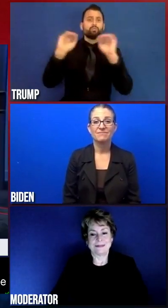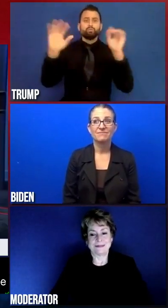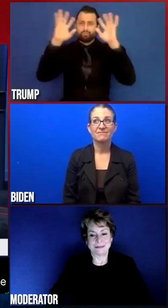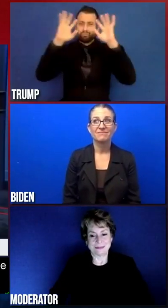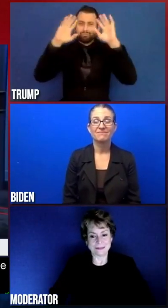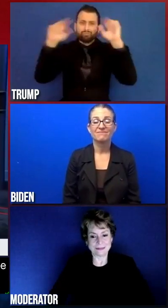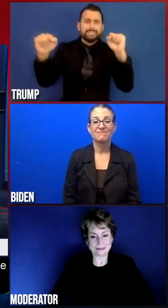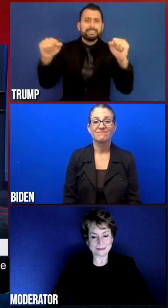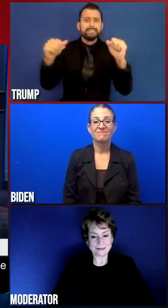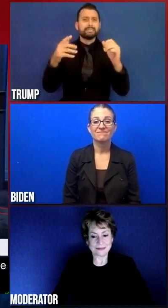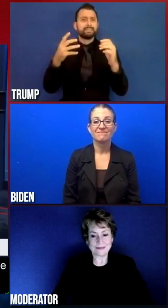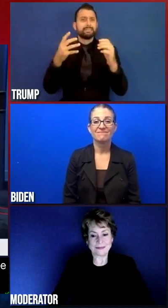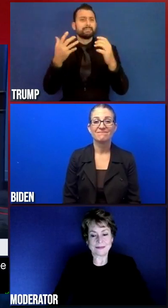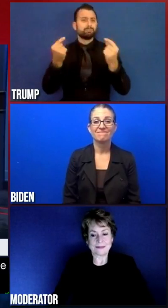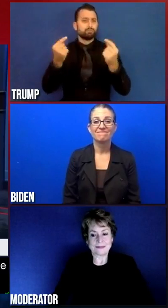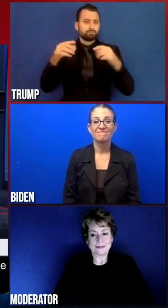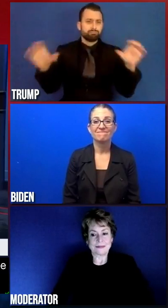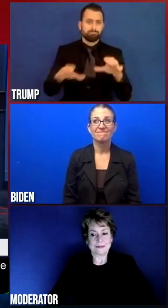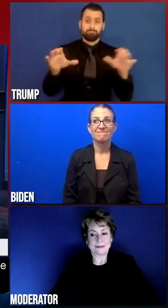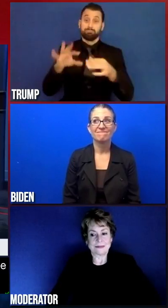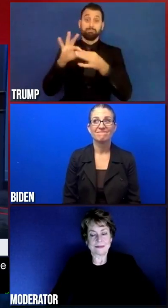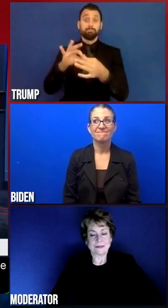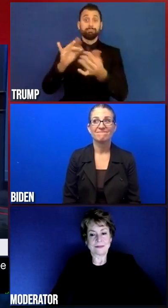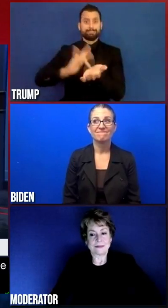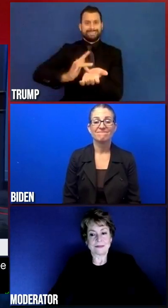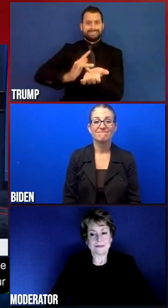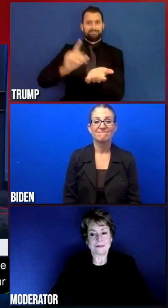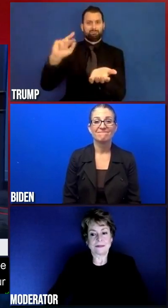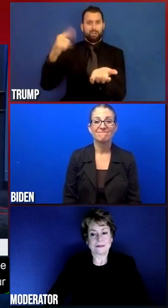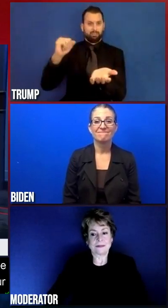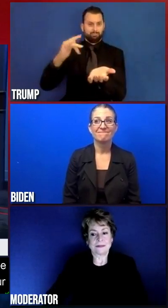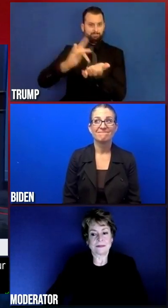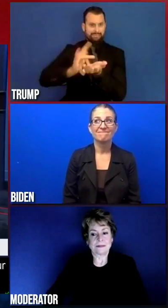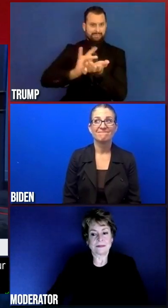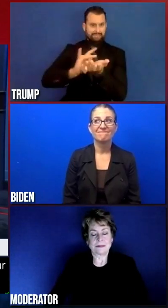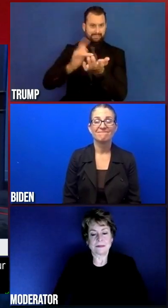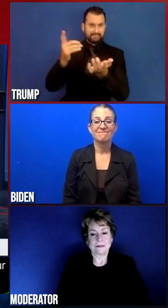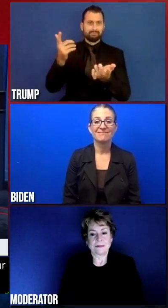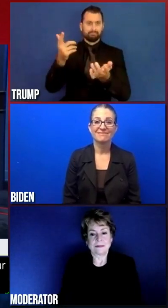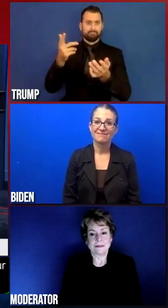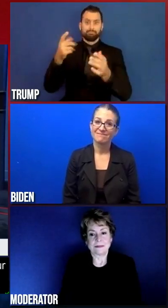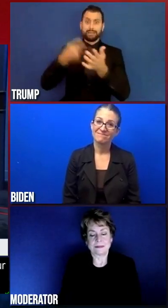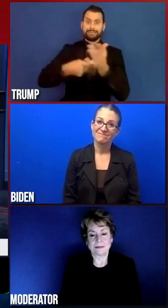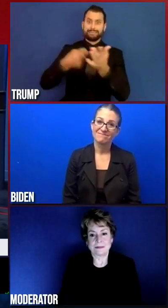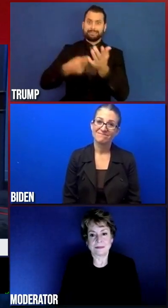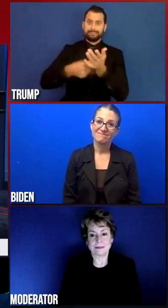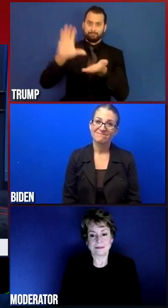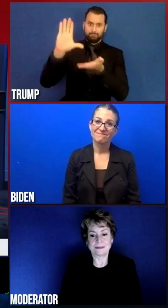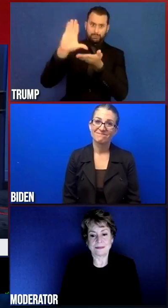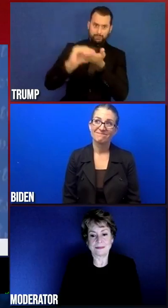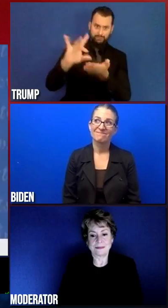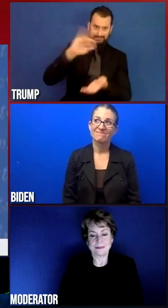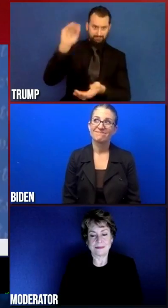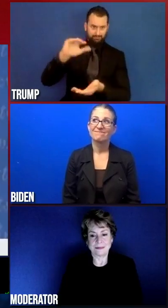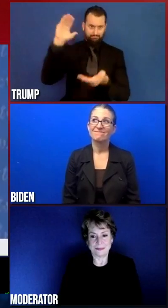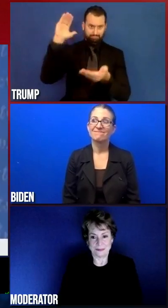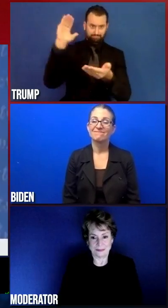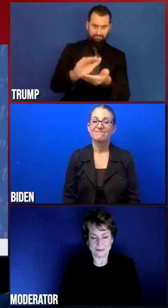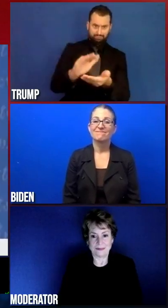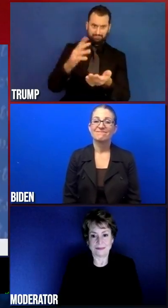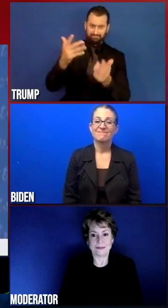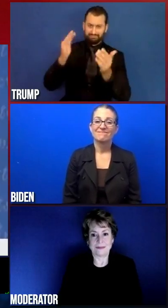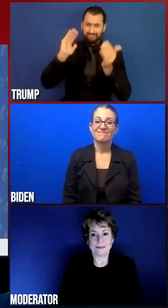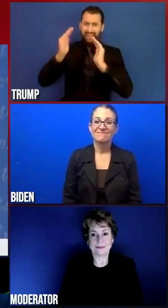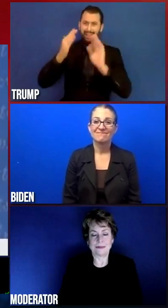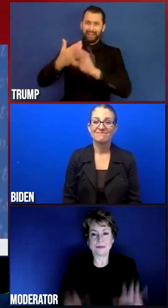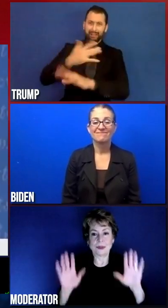your 47-year period in government, but you didn't do it. Nobody's done it. So we're cutting health care. What about All of the pre-existing things that conditions? we've done, He has not cut